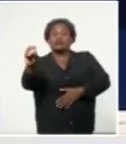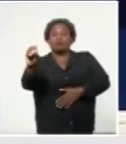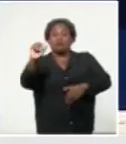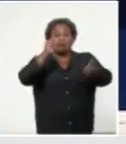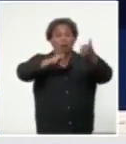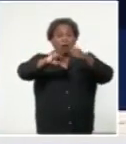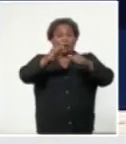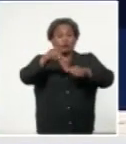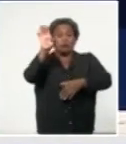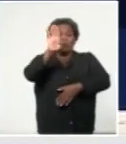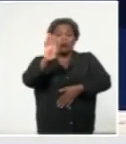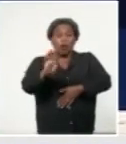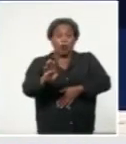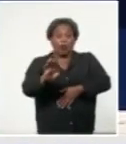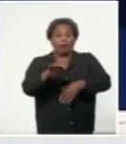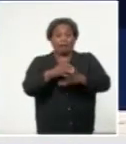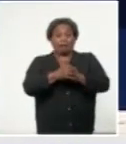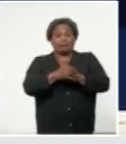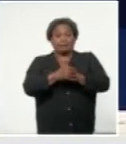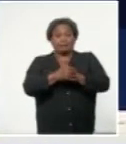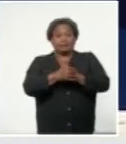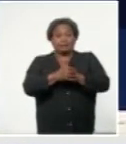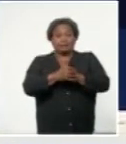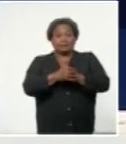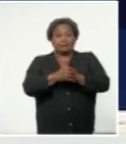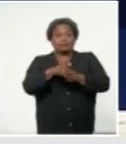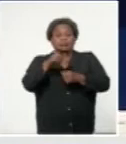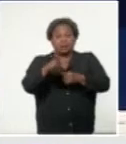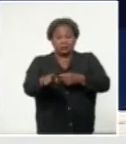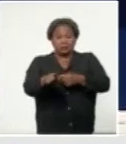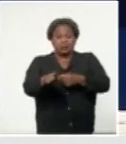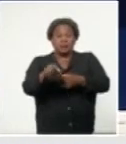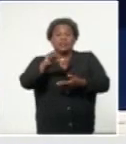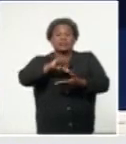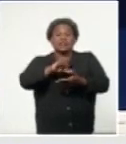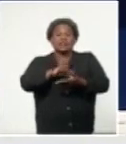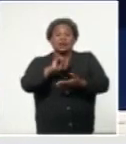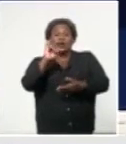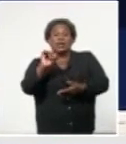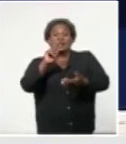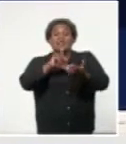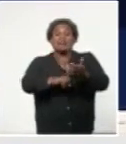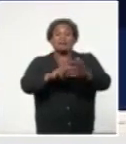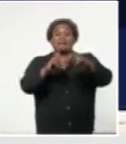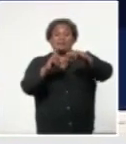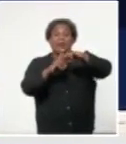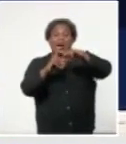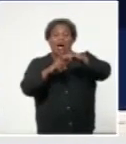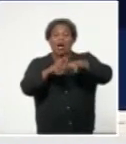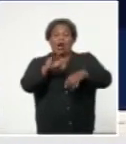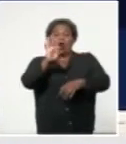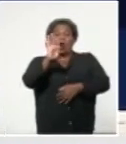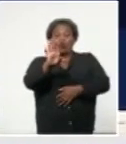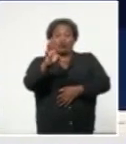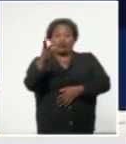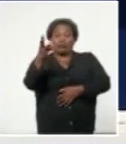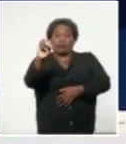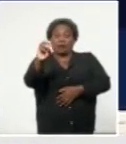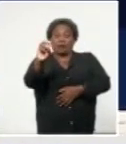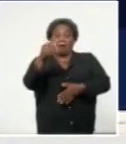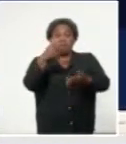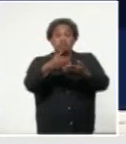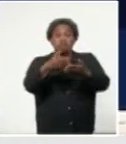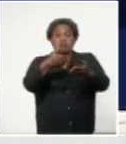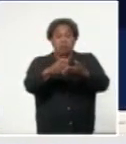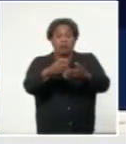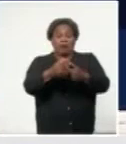Yesterday, the island studied 2,210 samples in the different laboratories of molecular biology of our country. In the Pedro